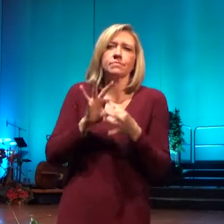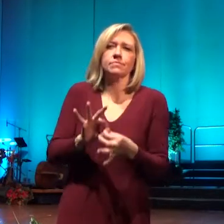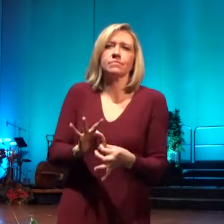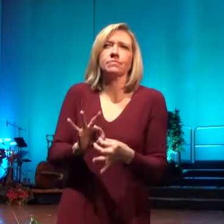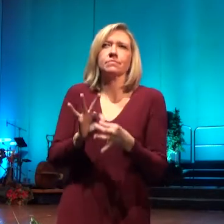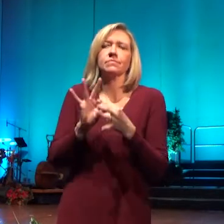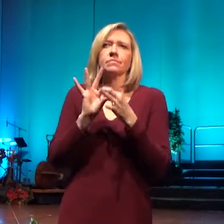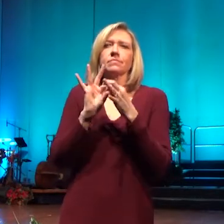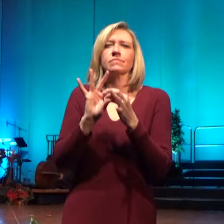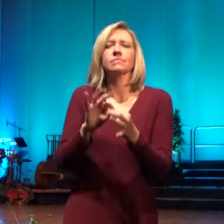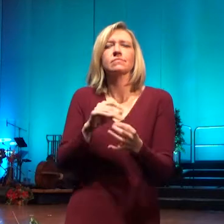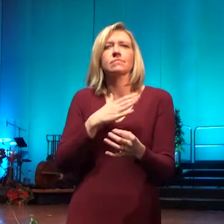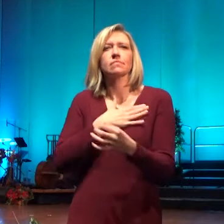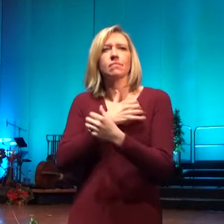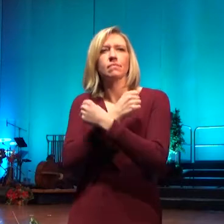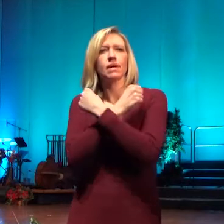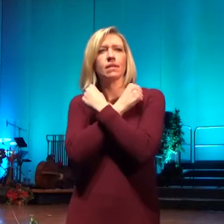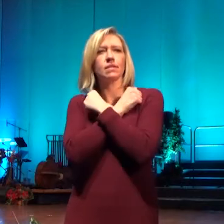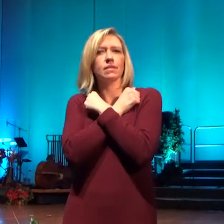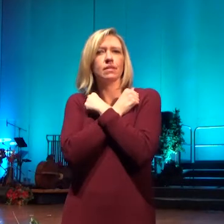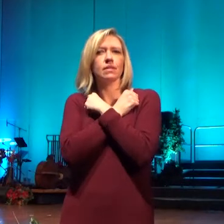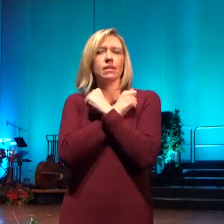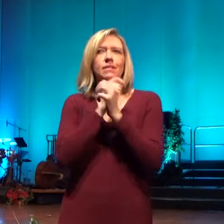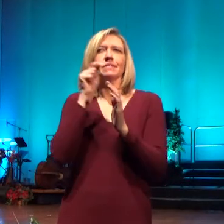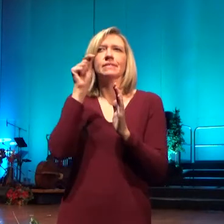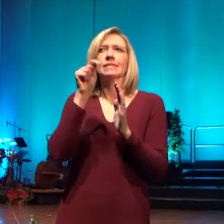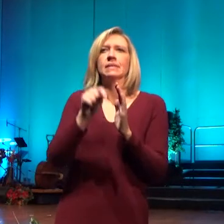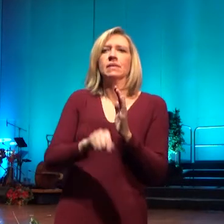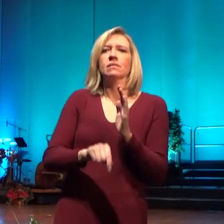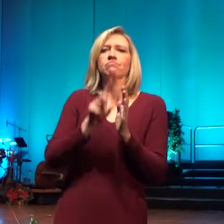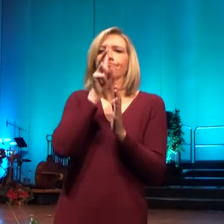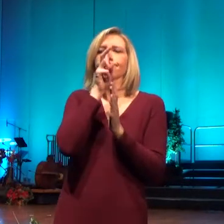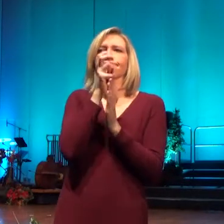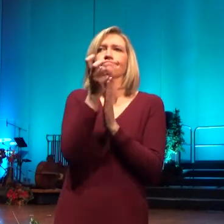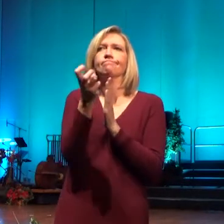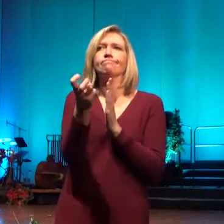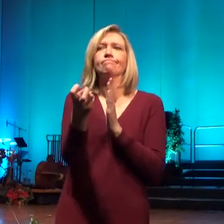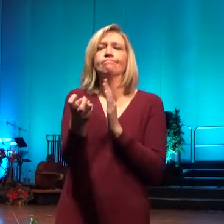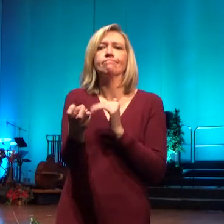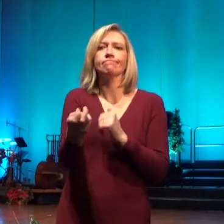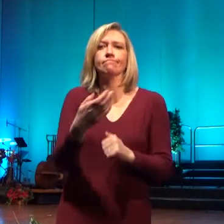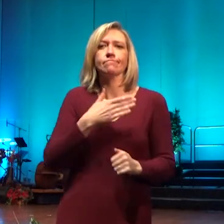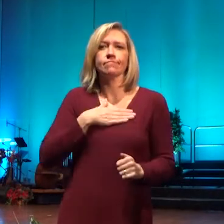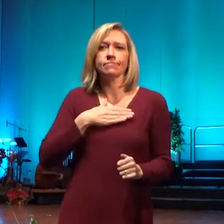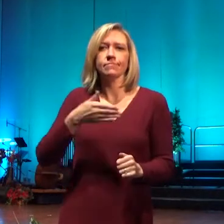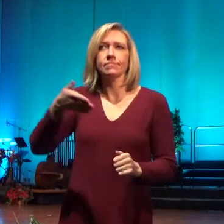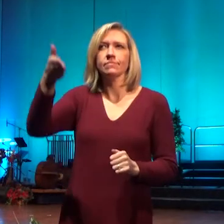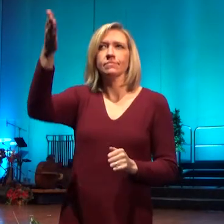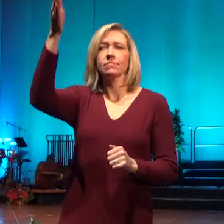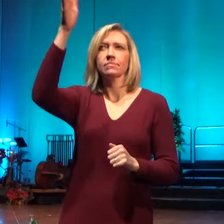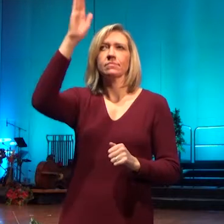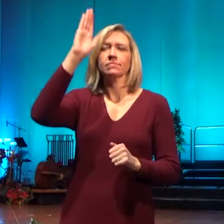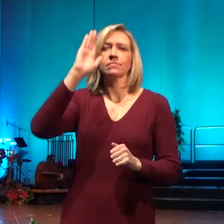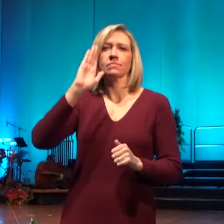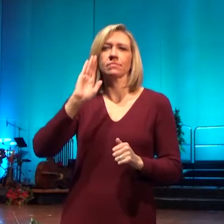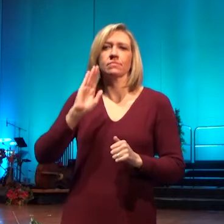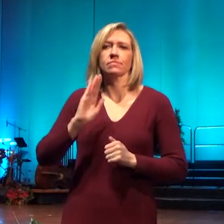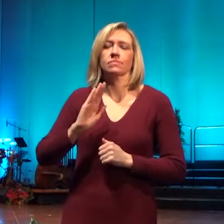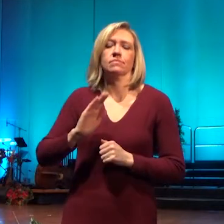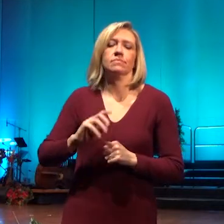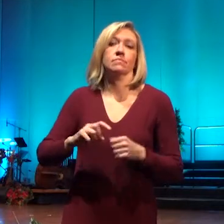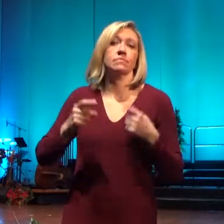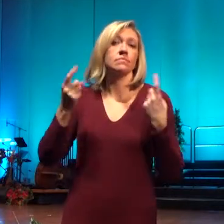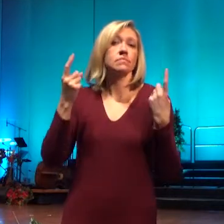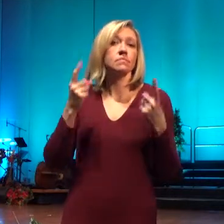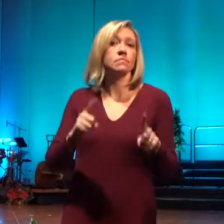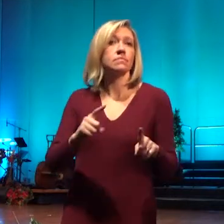deeper, my love go deeper into my God.